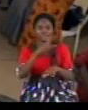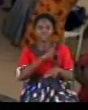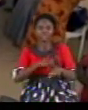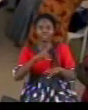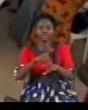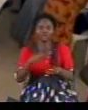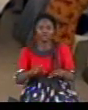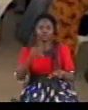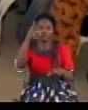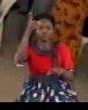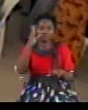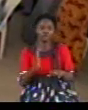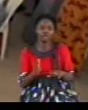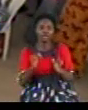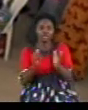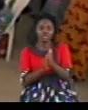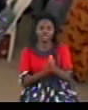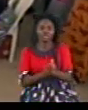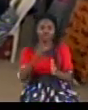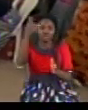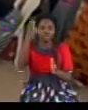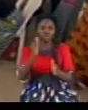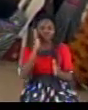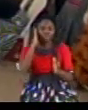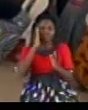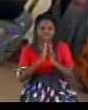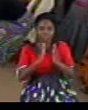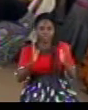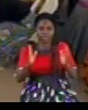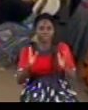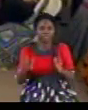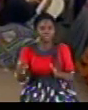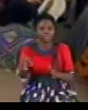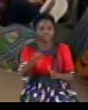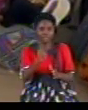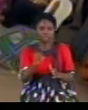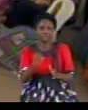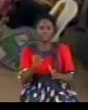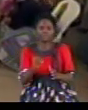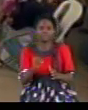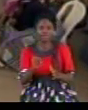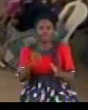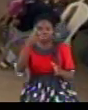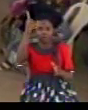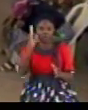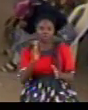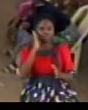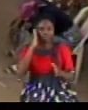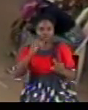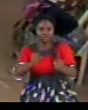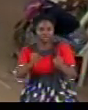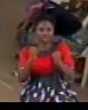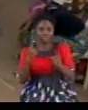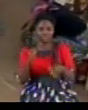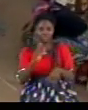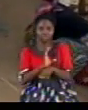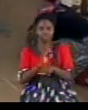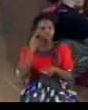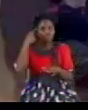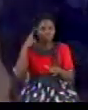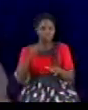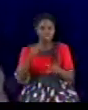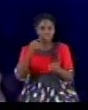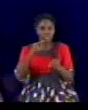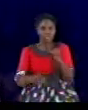them for the expansion of the kingdom, for the exaltation of the king. God will strengthen the church for the end time